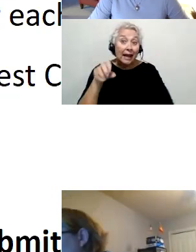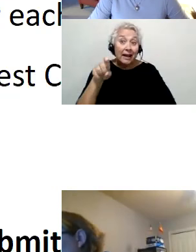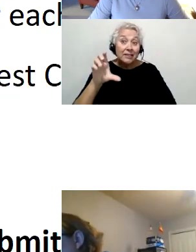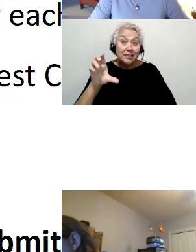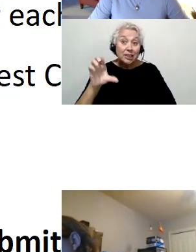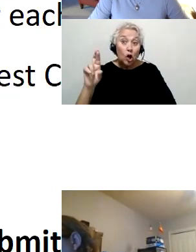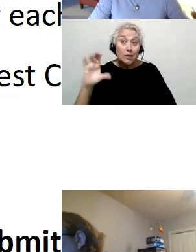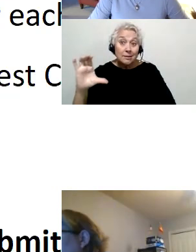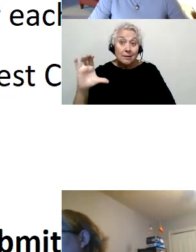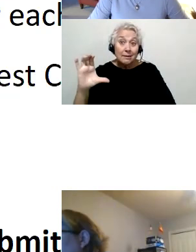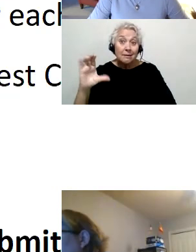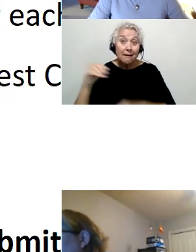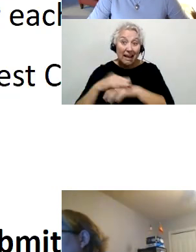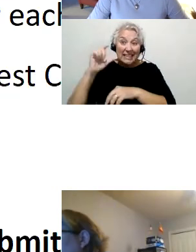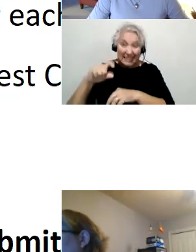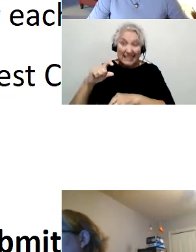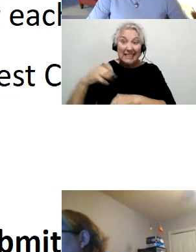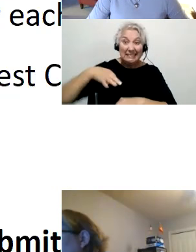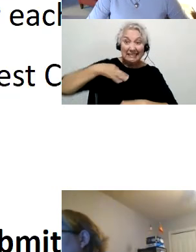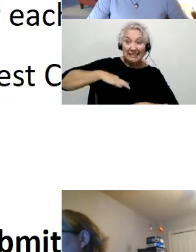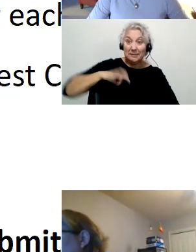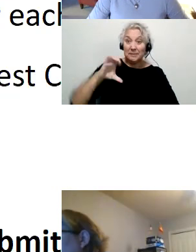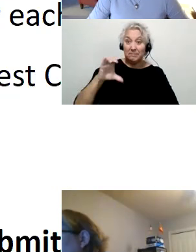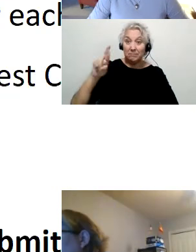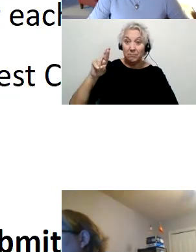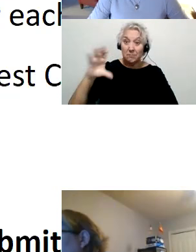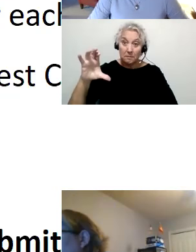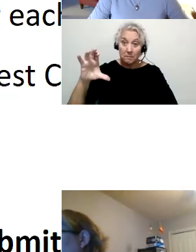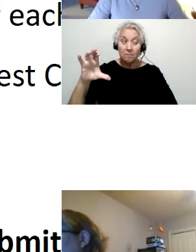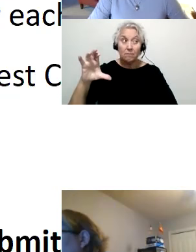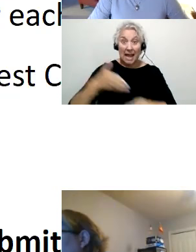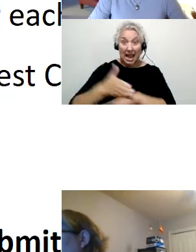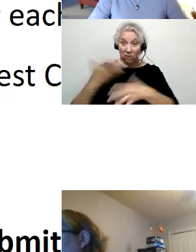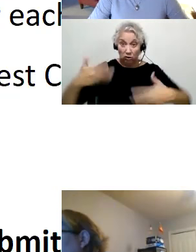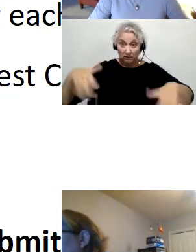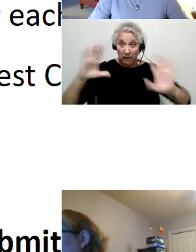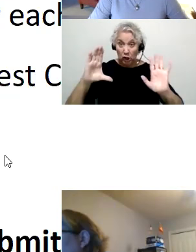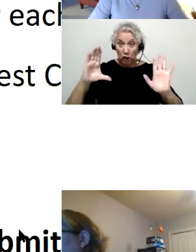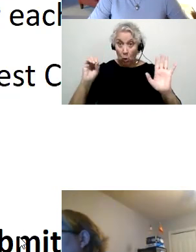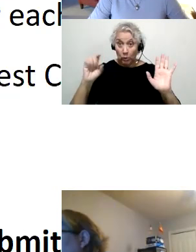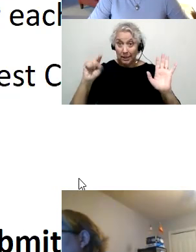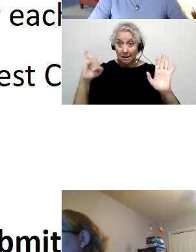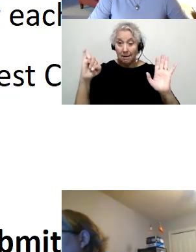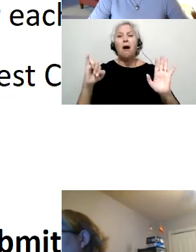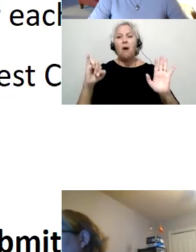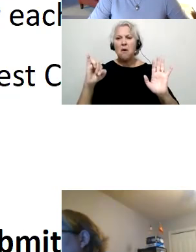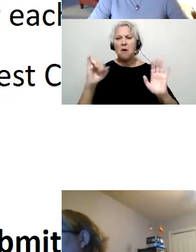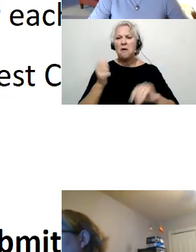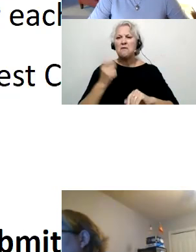counselor or a CRC and want to request CRCs after the OTI, there's a